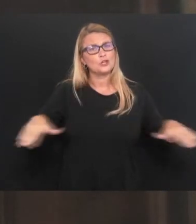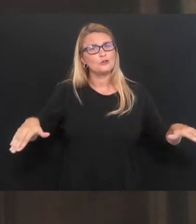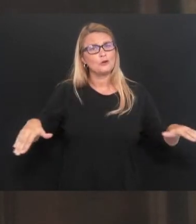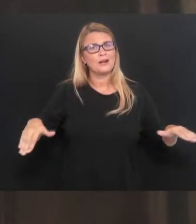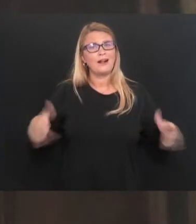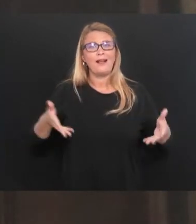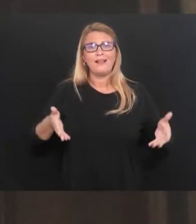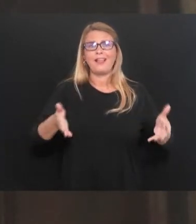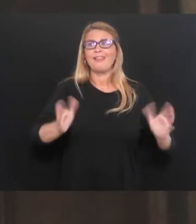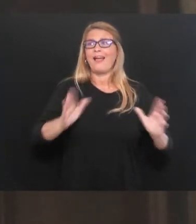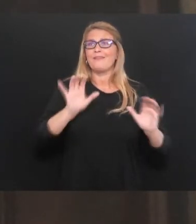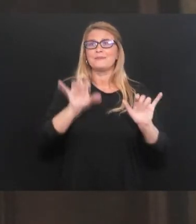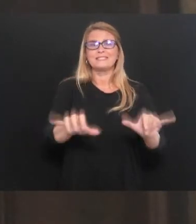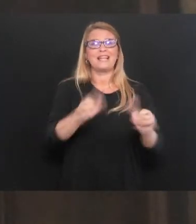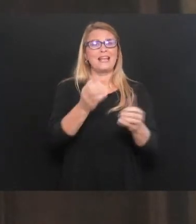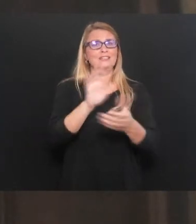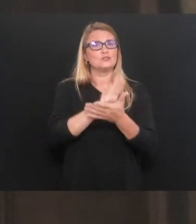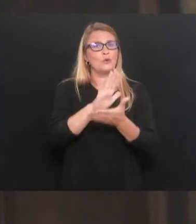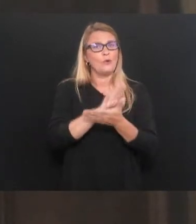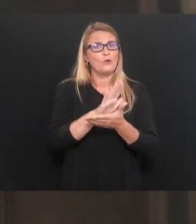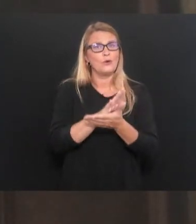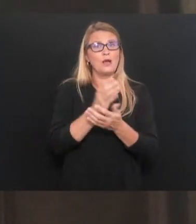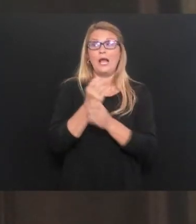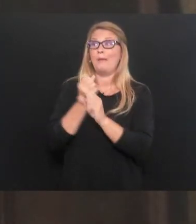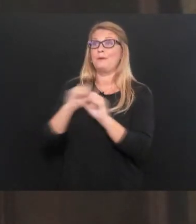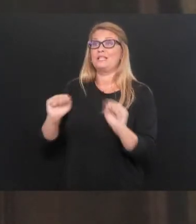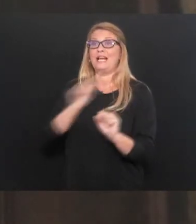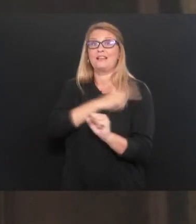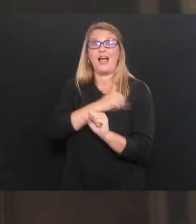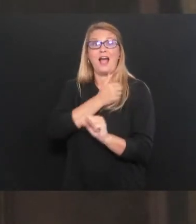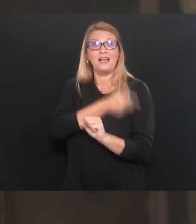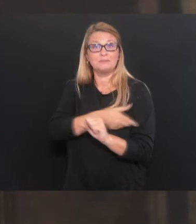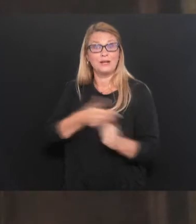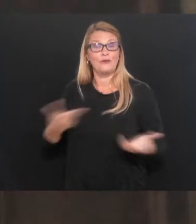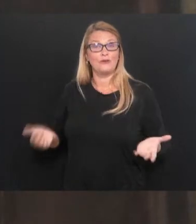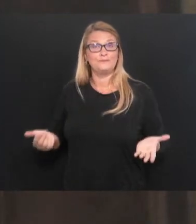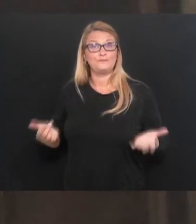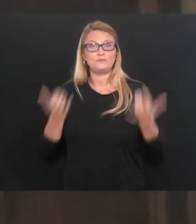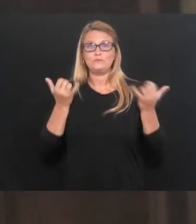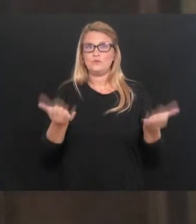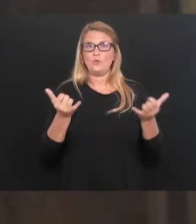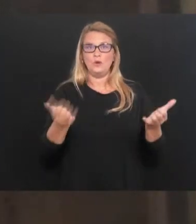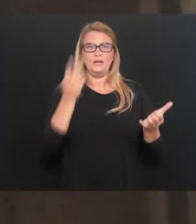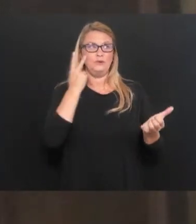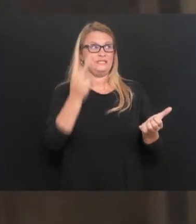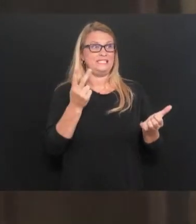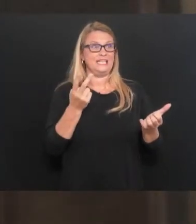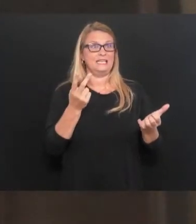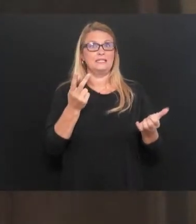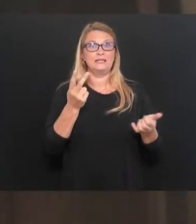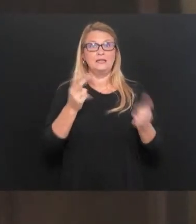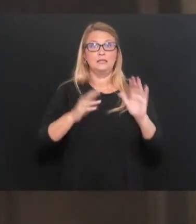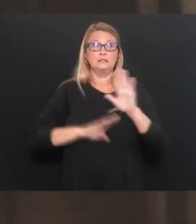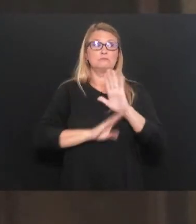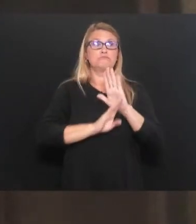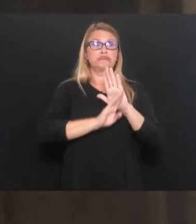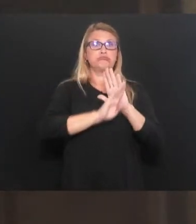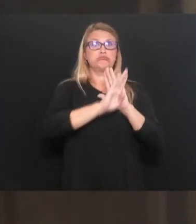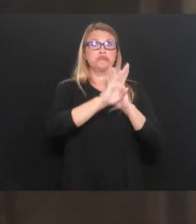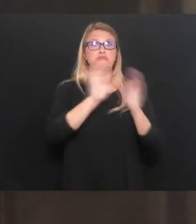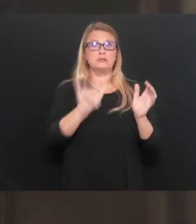in school. And you'll also protect our hospital system, because right now we're seeing a rate of increase of growth.